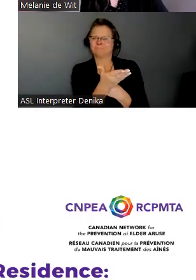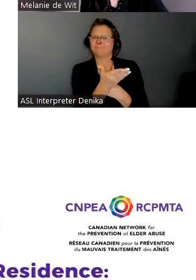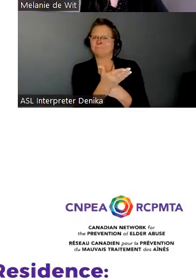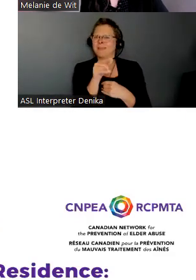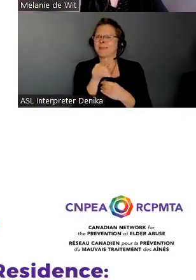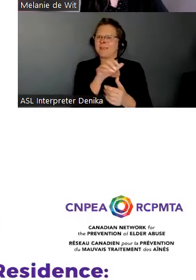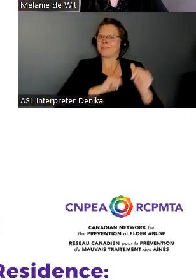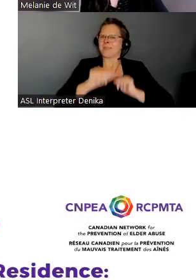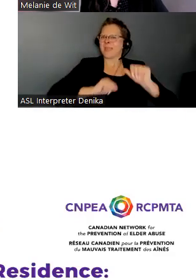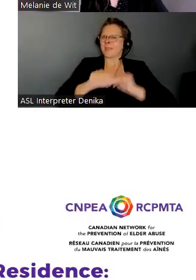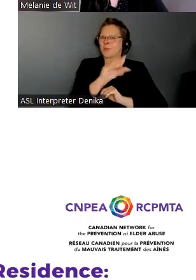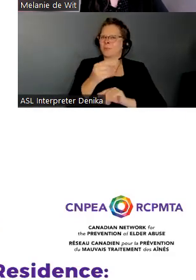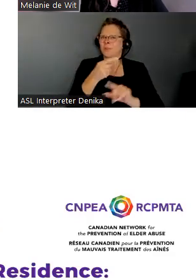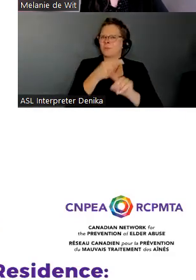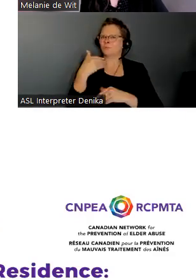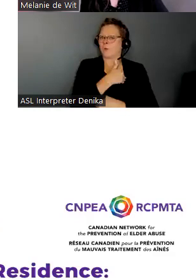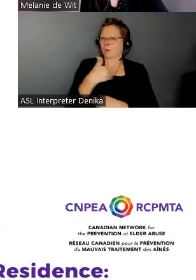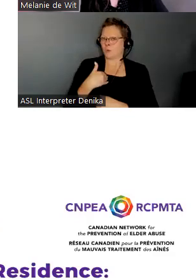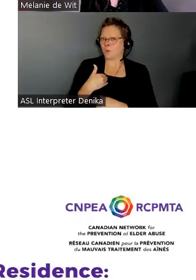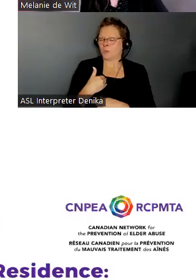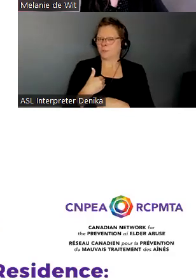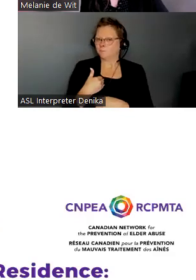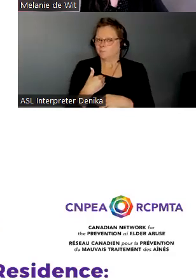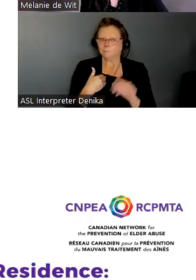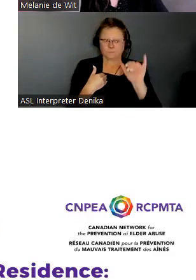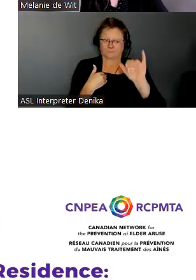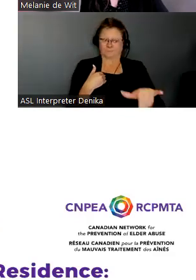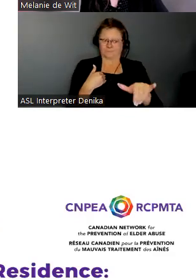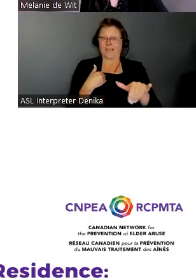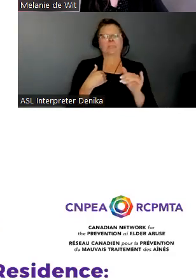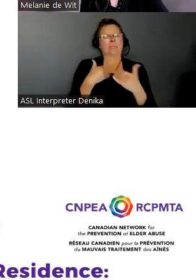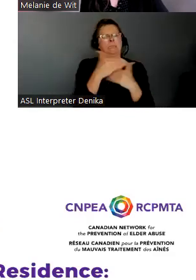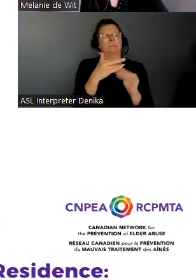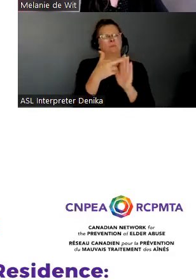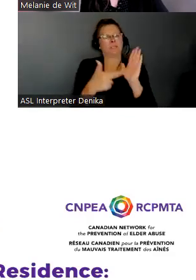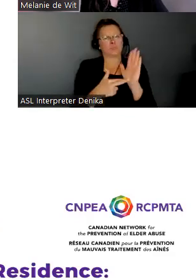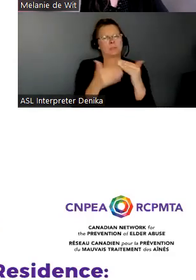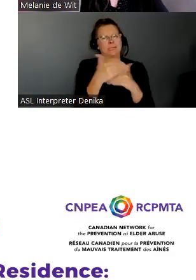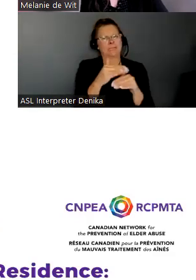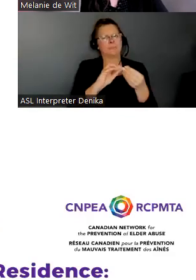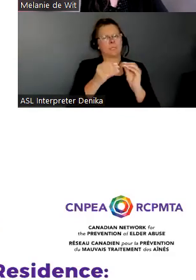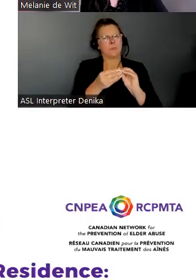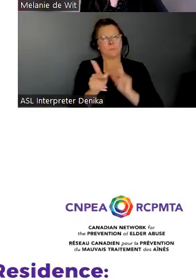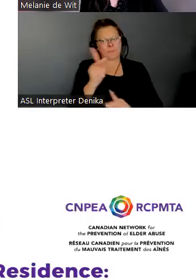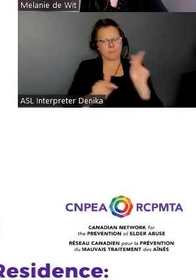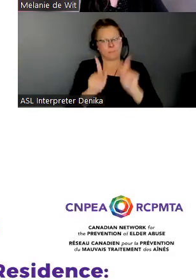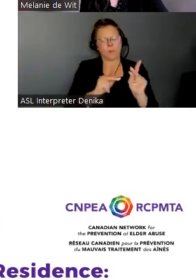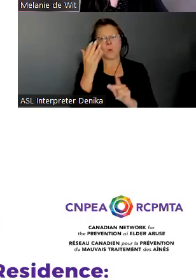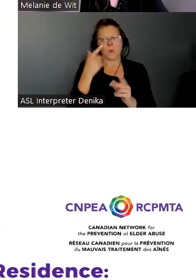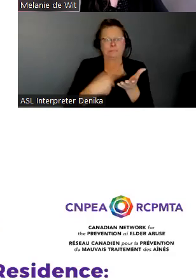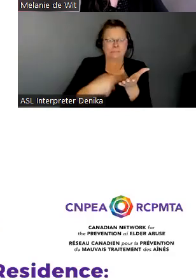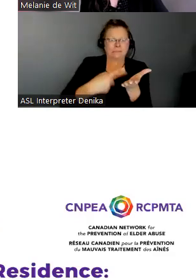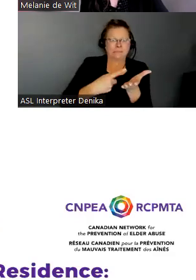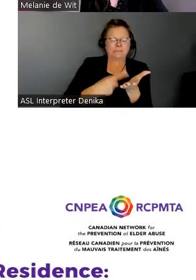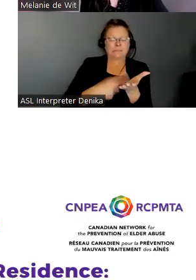from Toronto. And it is a limited registration just to keep the discussion small. We will hopefully have